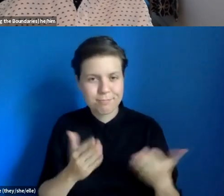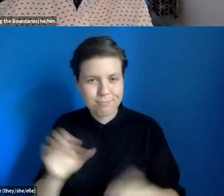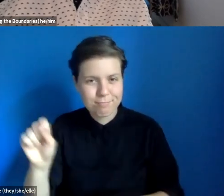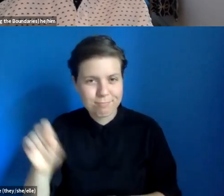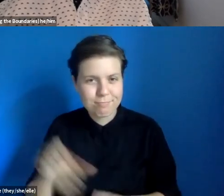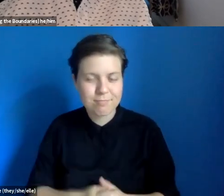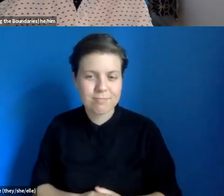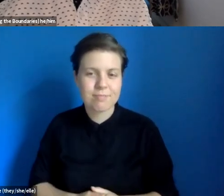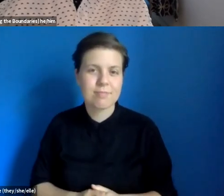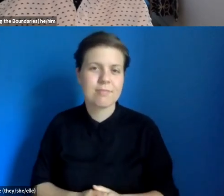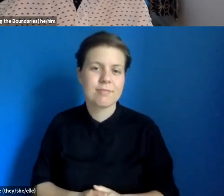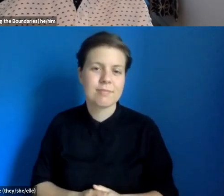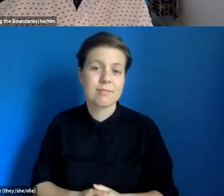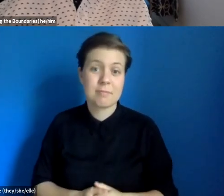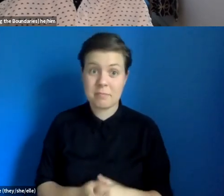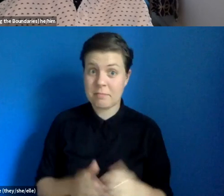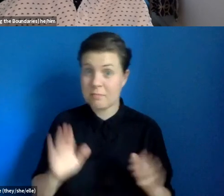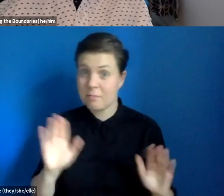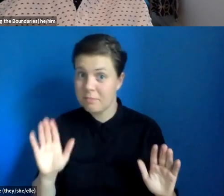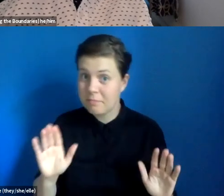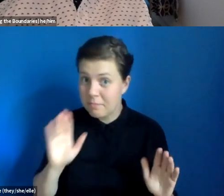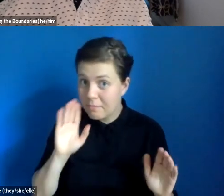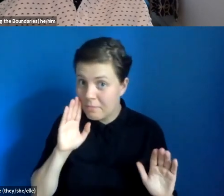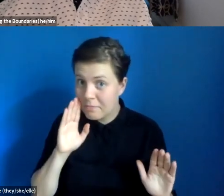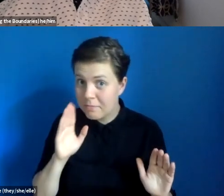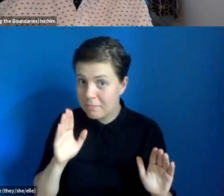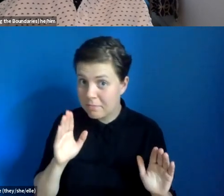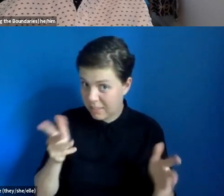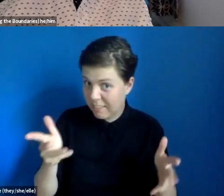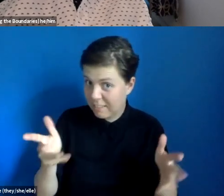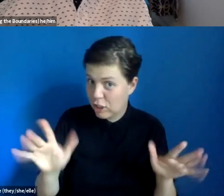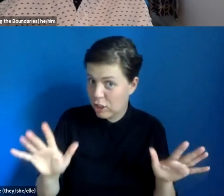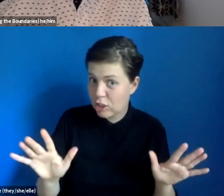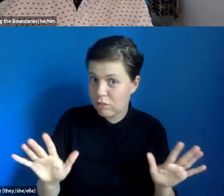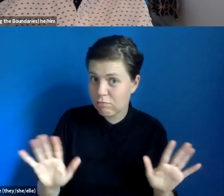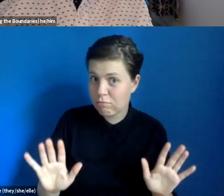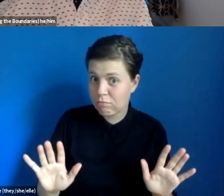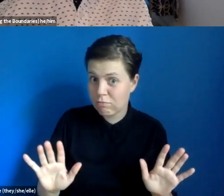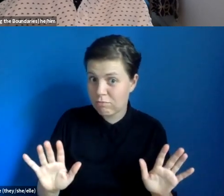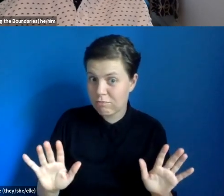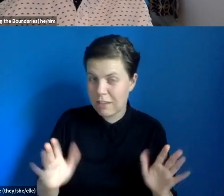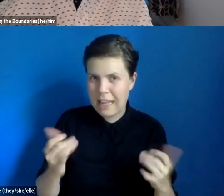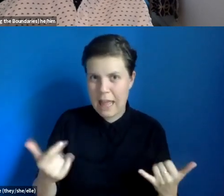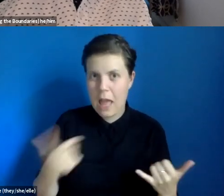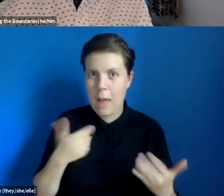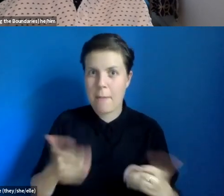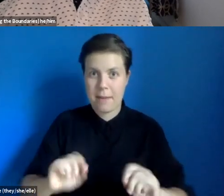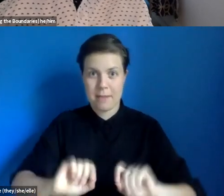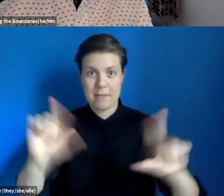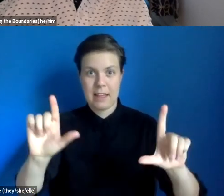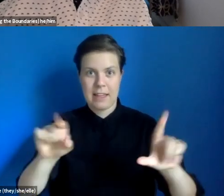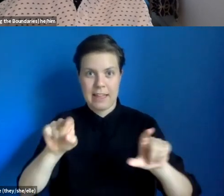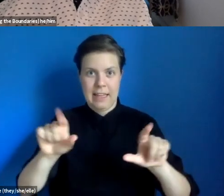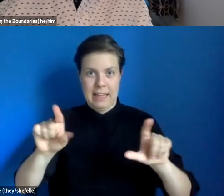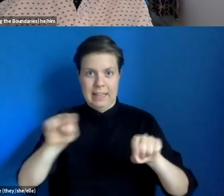So at this point, unless anybody's got anything to add, I might slowly back That's away from great. The confusion myself.